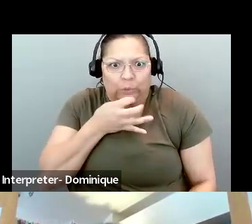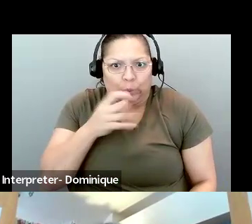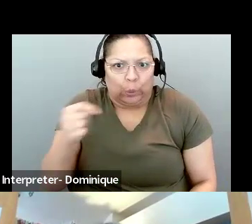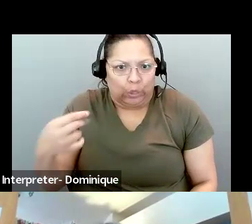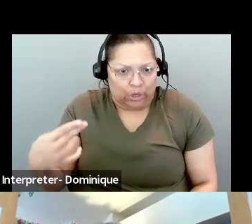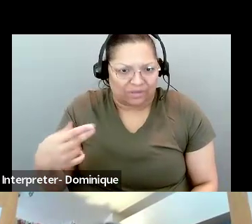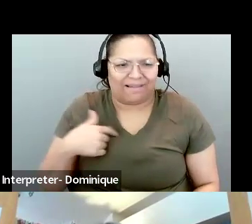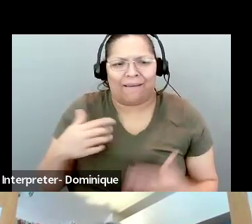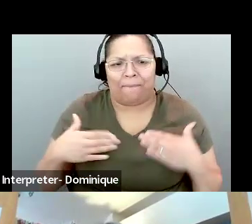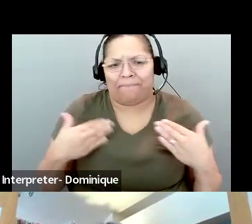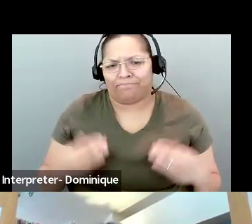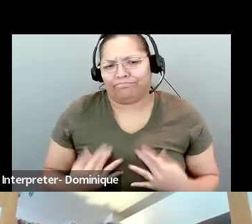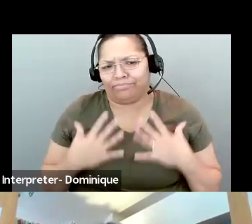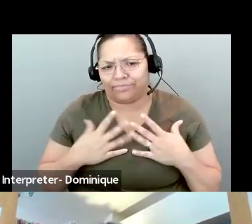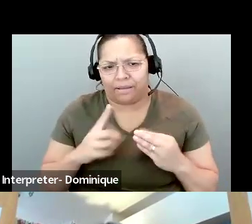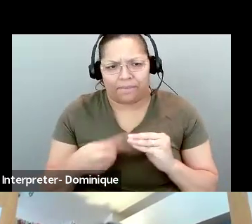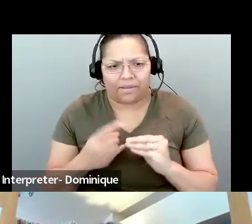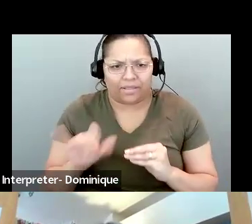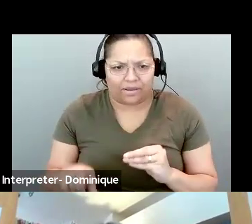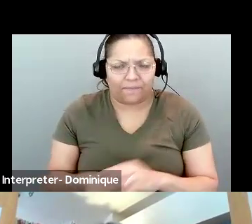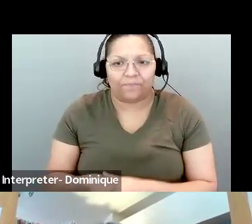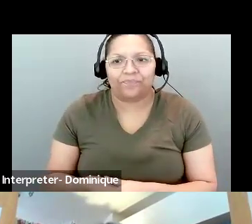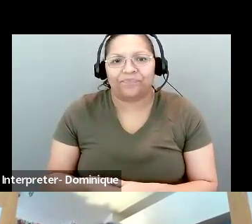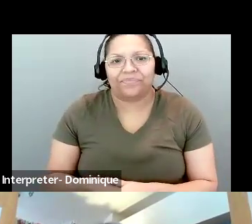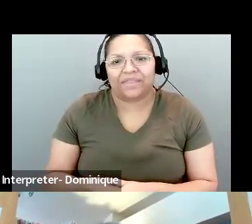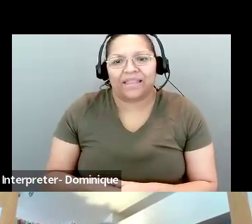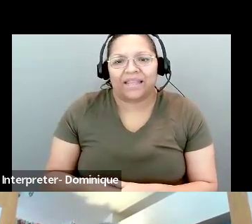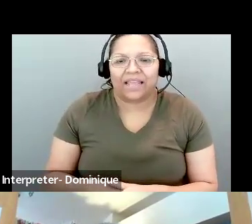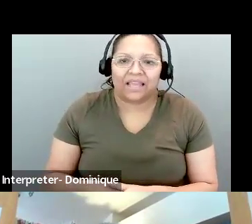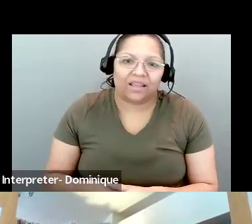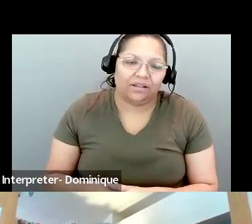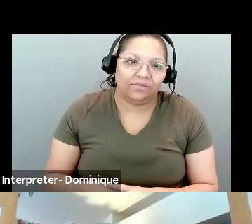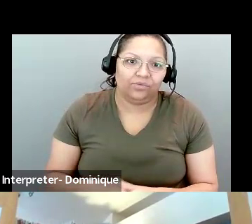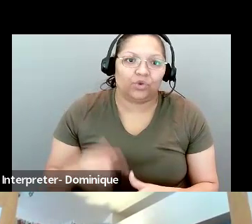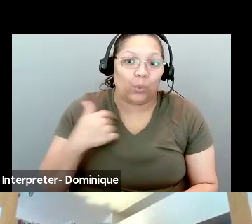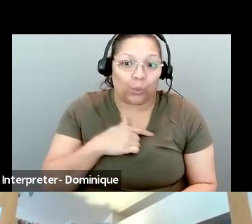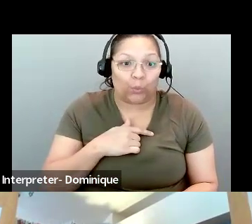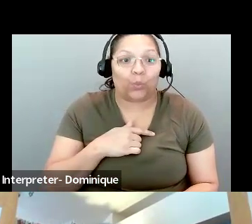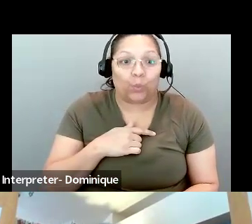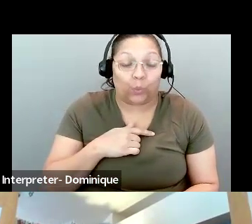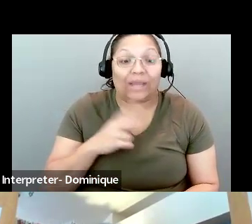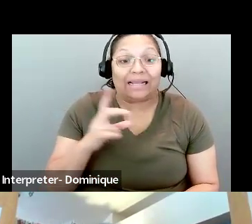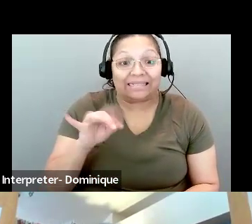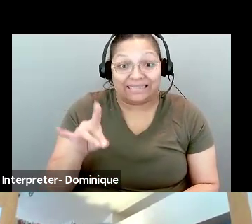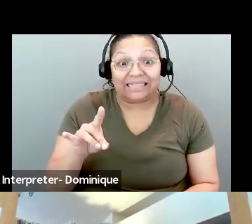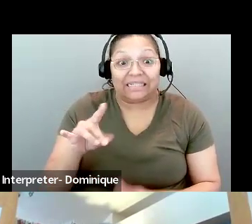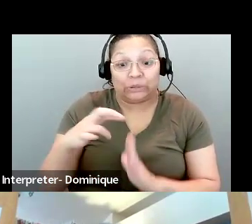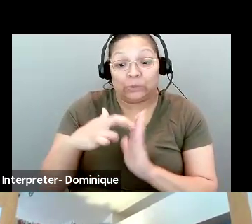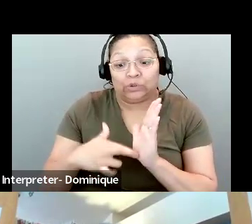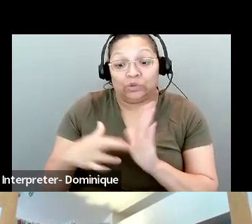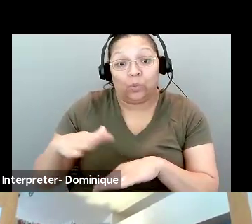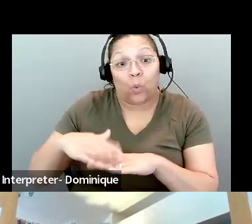So I'm happy about that. It's just, we had been doing registration on college